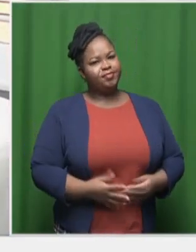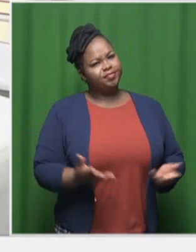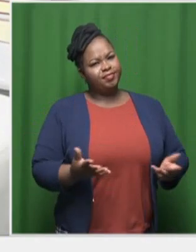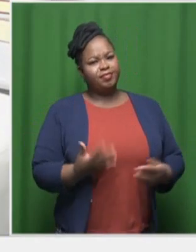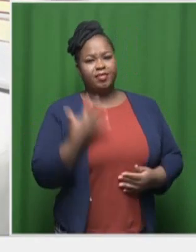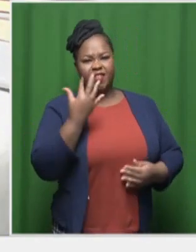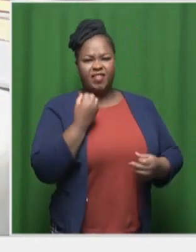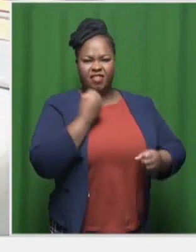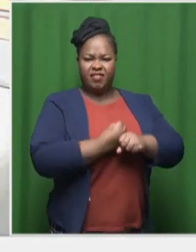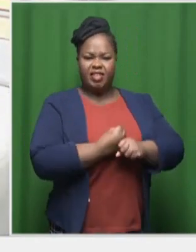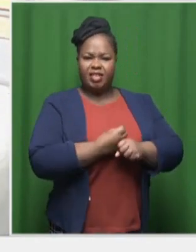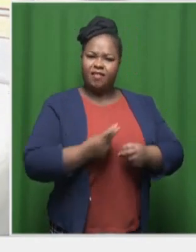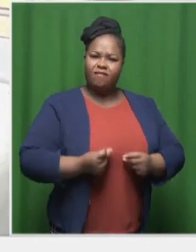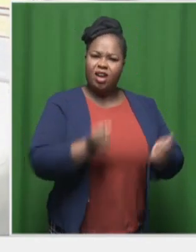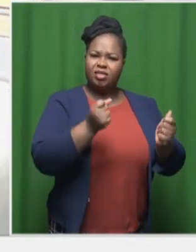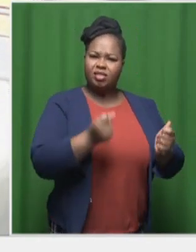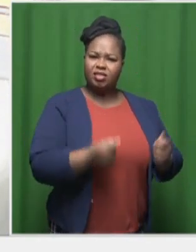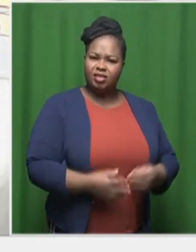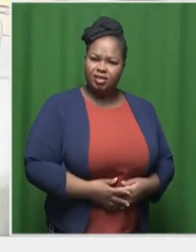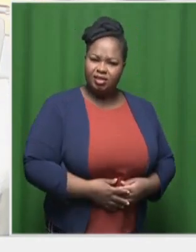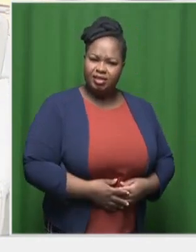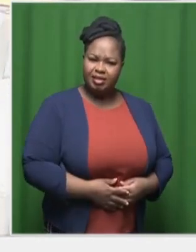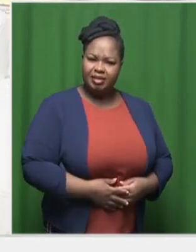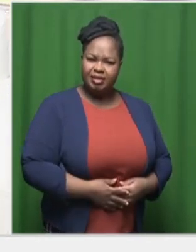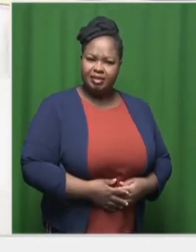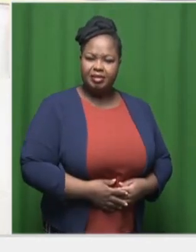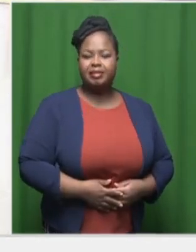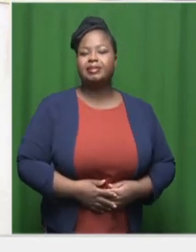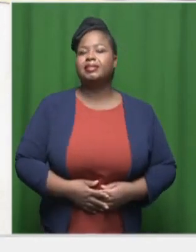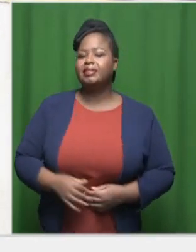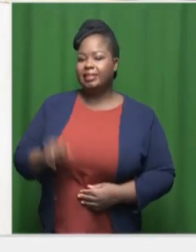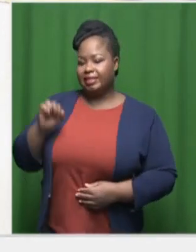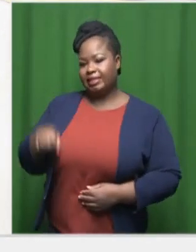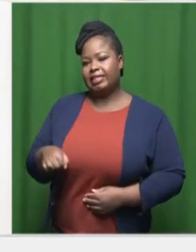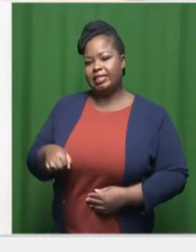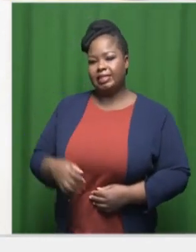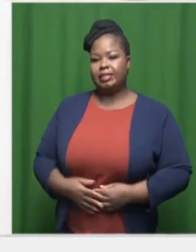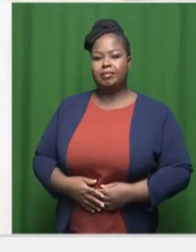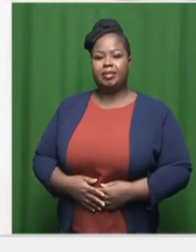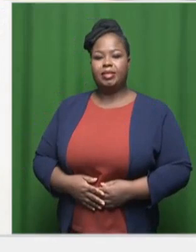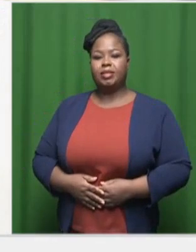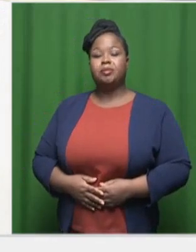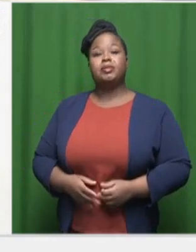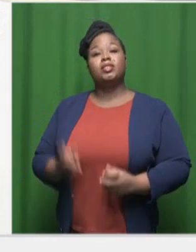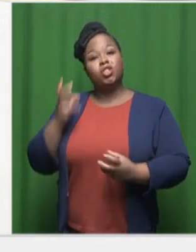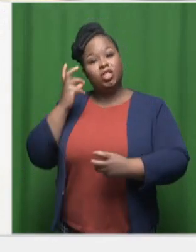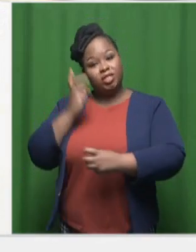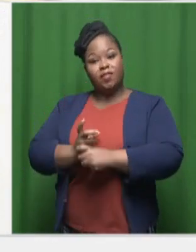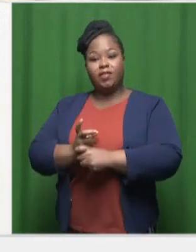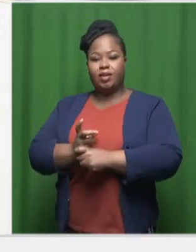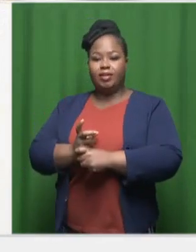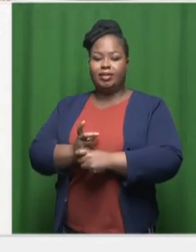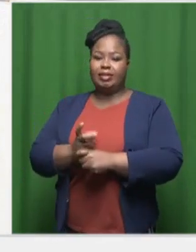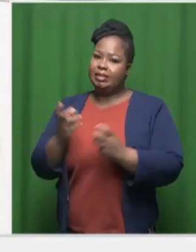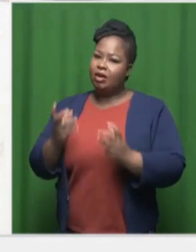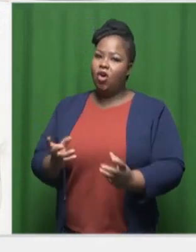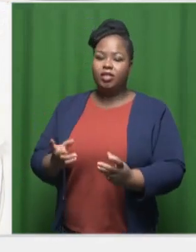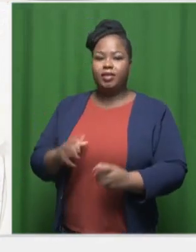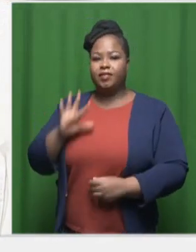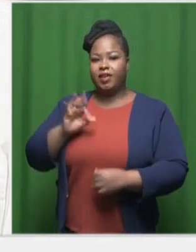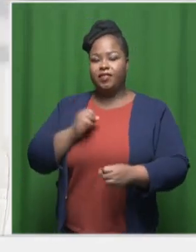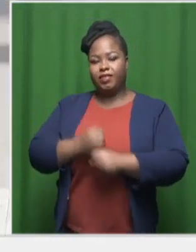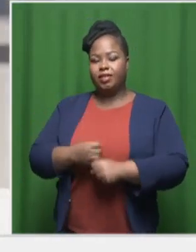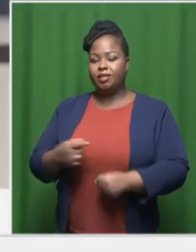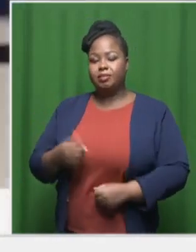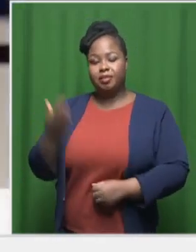the 5 years have gone by pretty speedily, would you say? But it has been a very grueling 5 years. I was saying